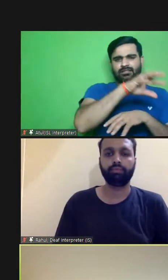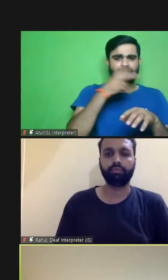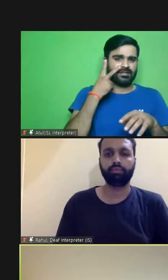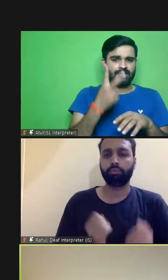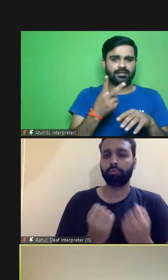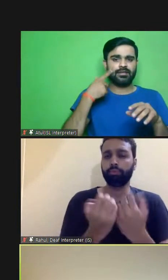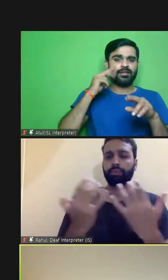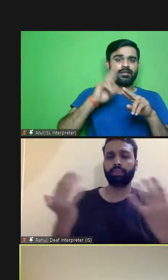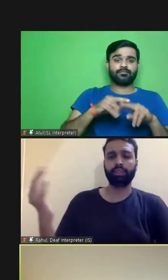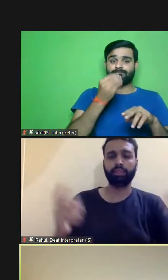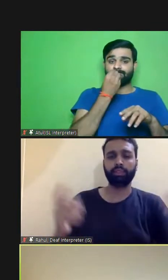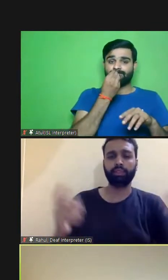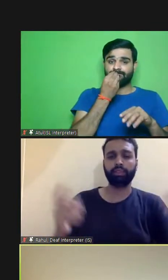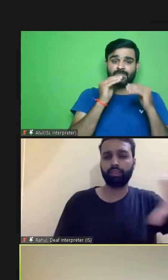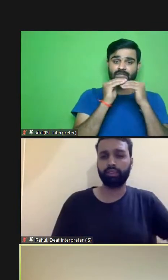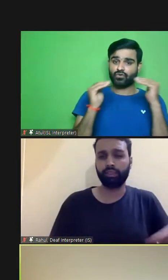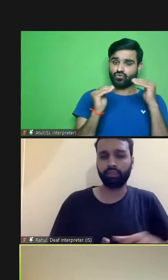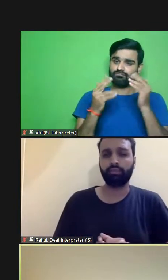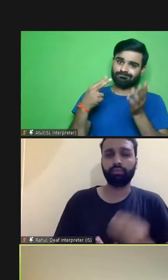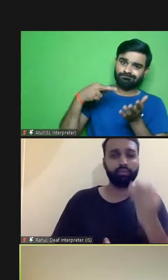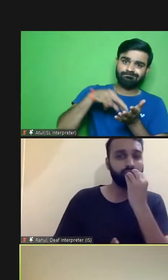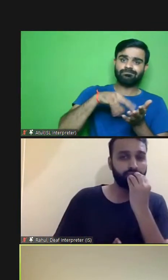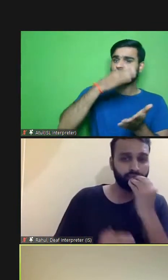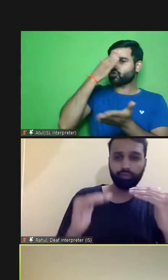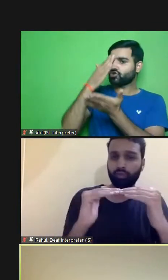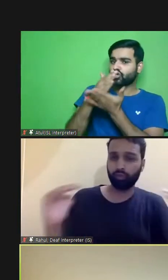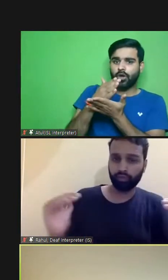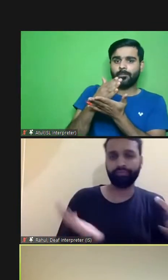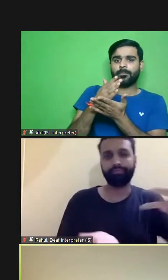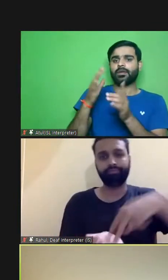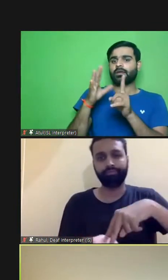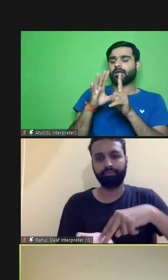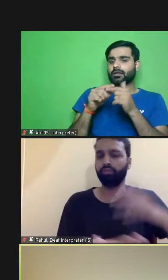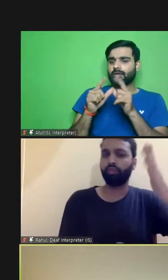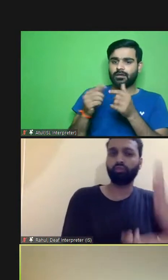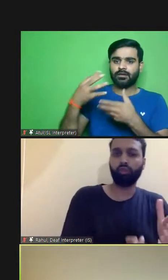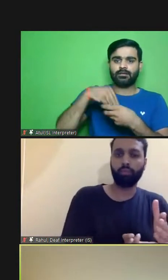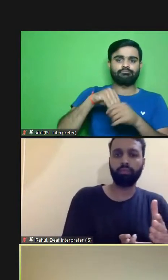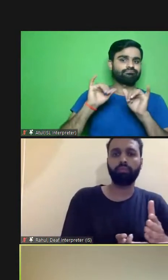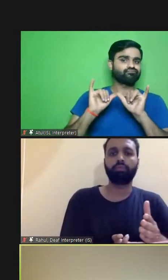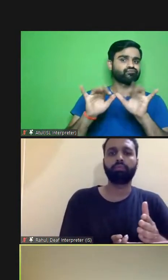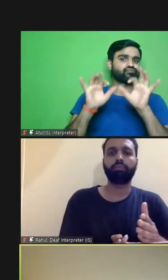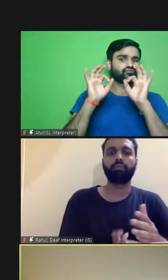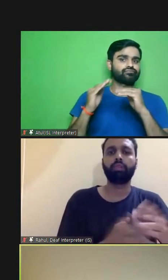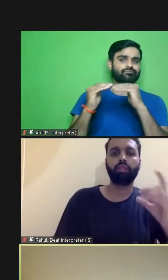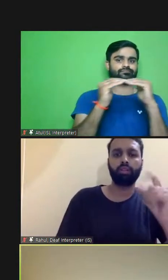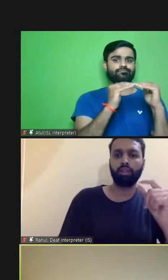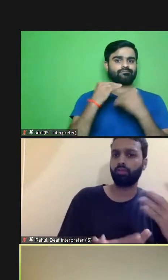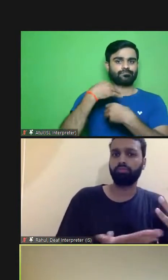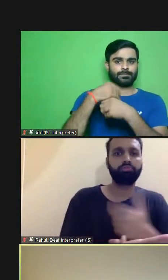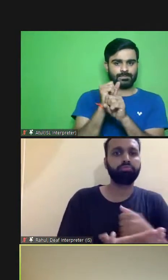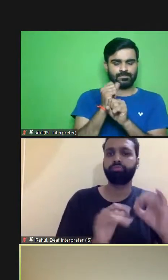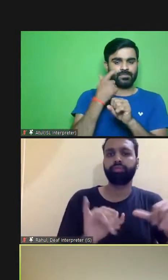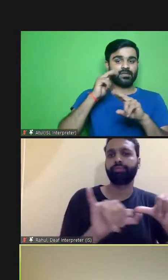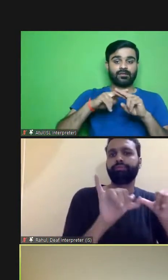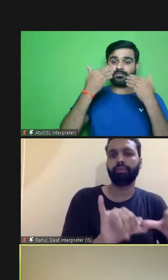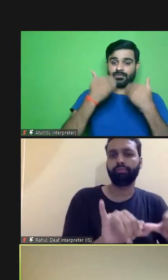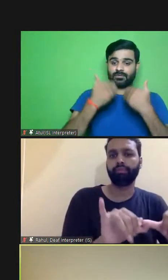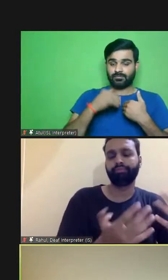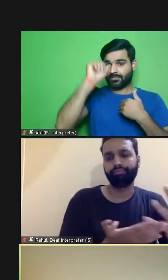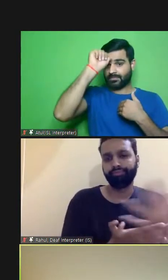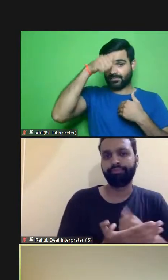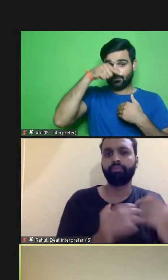broader inequities do stand out starkly. So here are data, for example, from NFHS 5 in India,